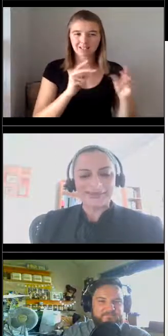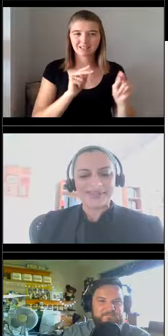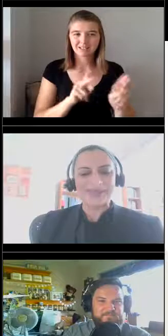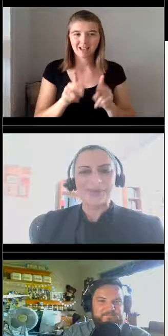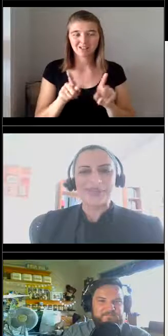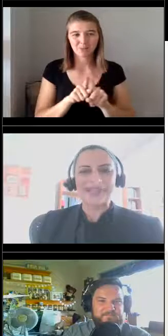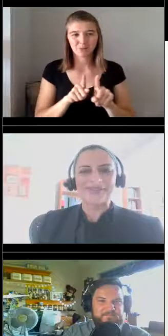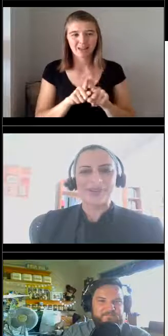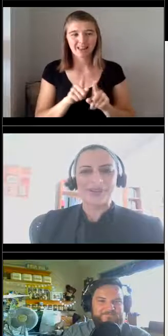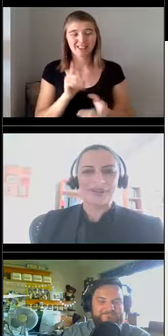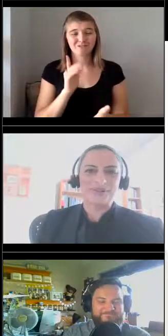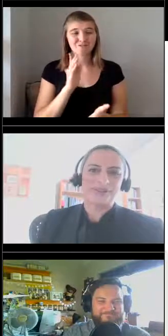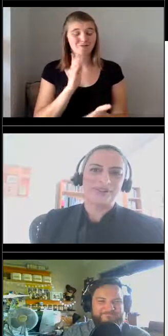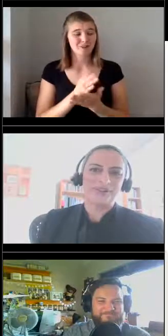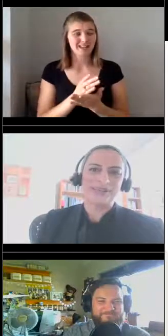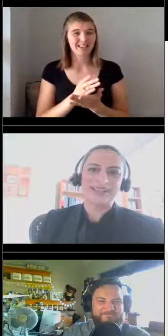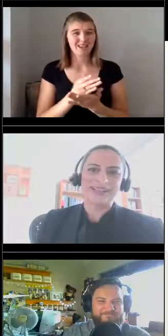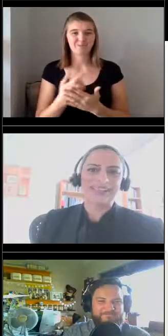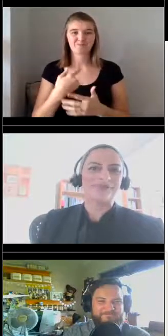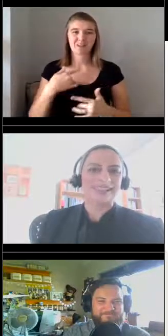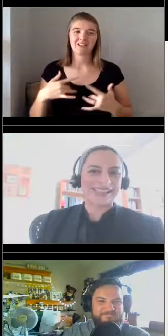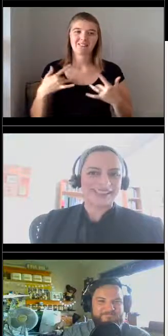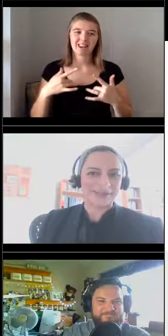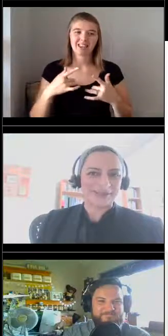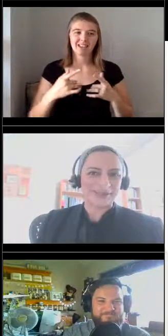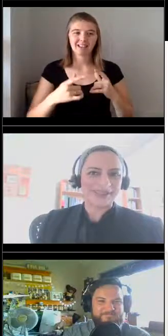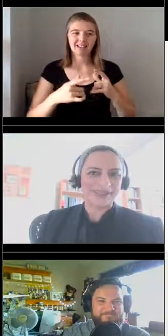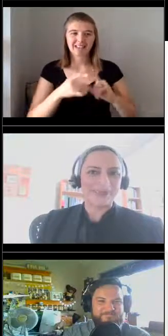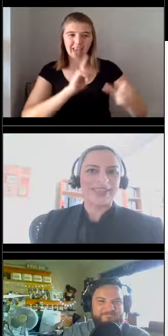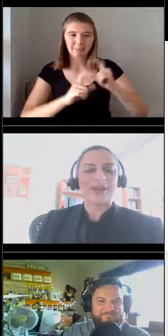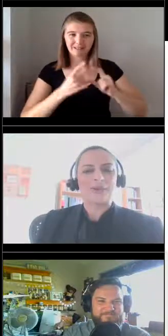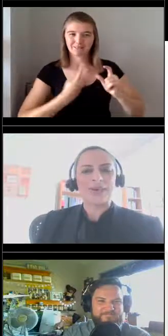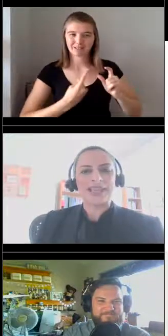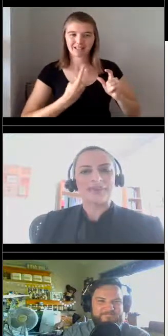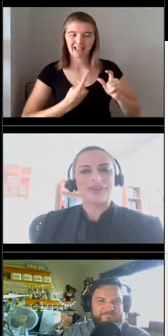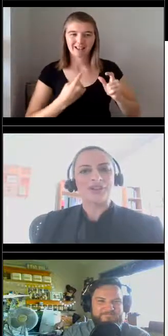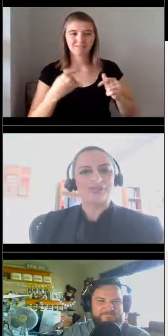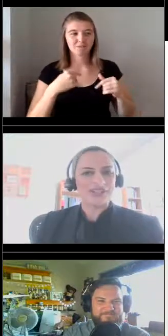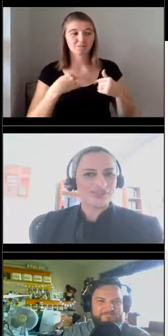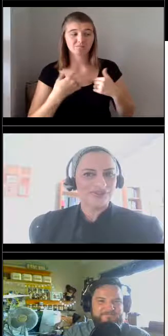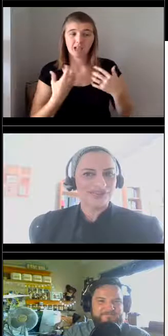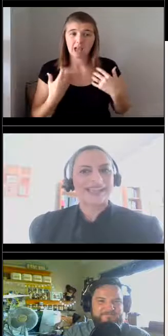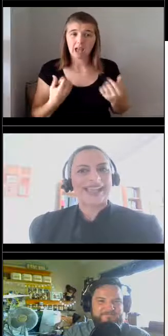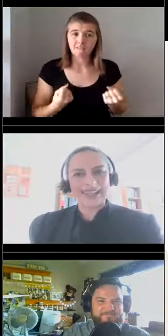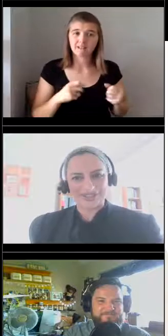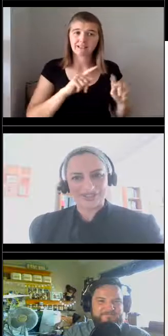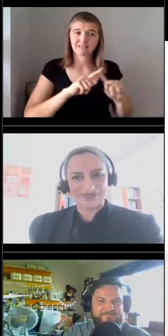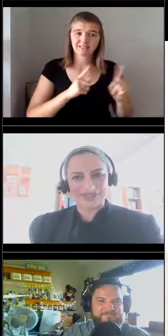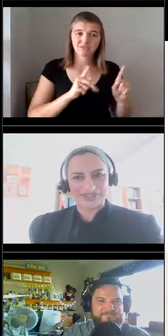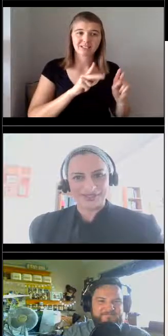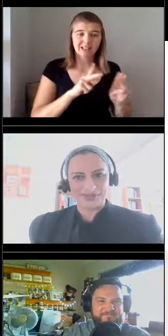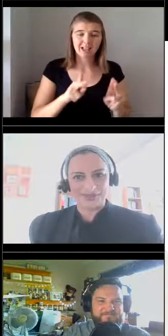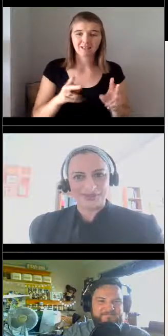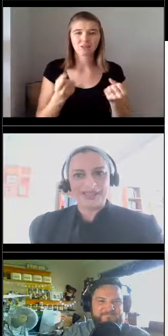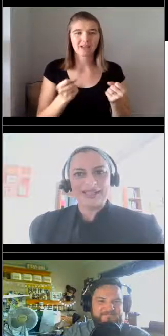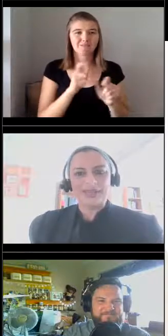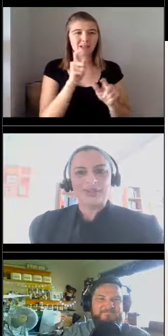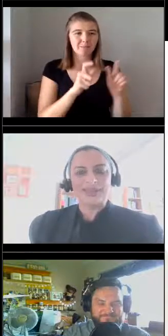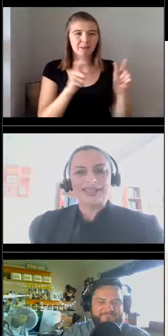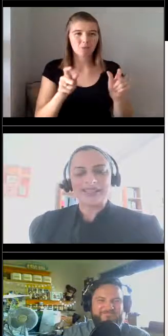as chemists, we have a plethora of different styles. We have lots of introverts and extroverts as